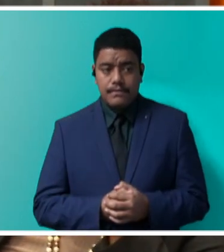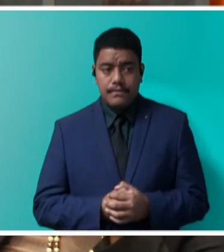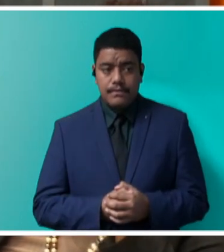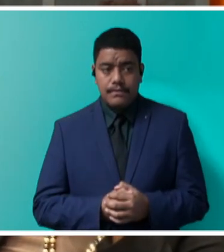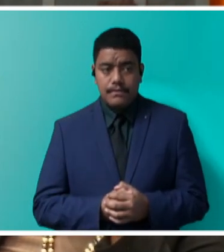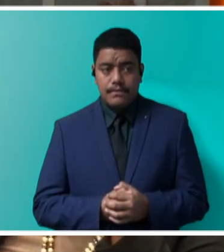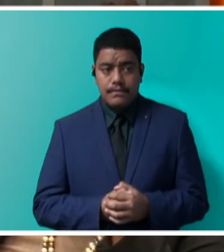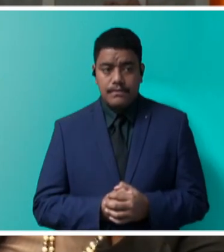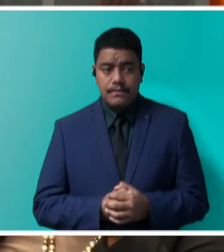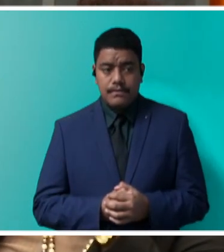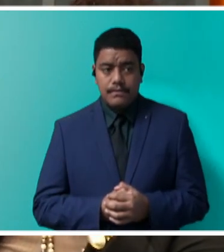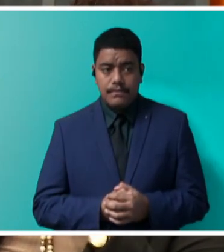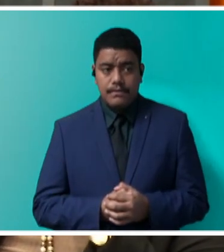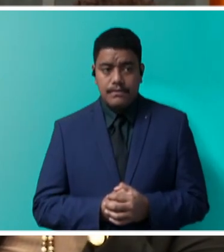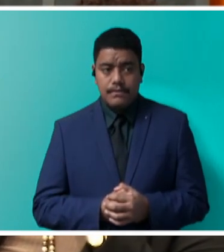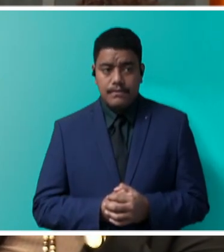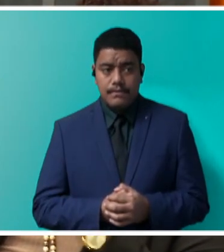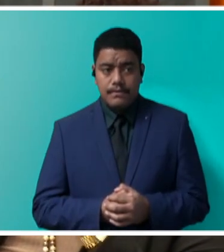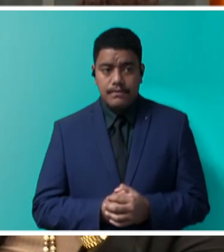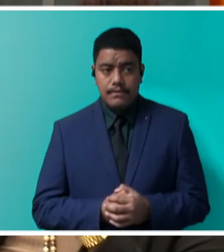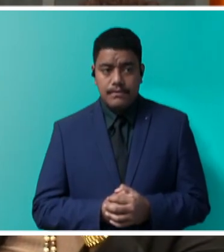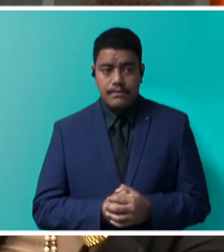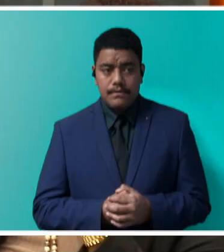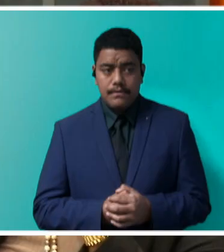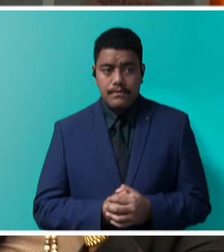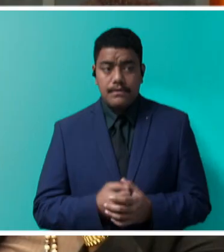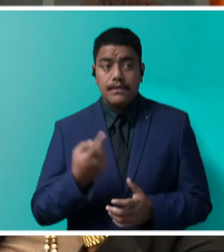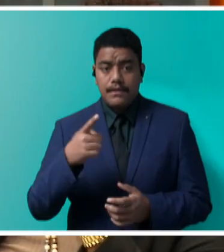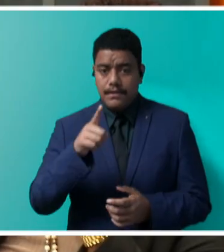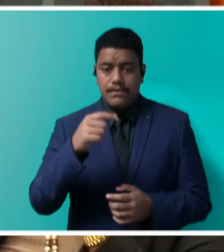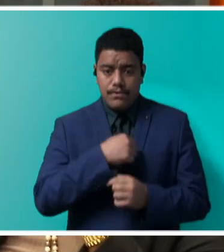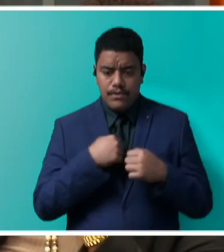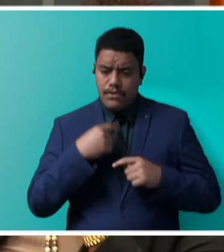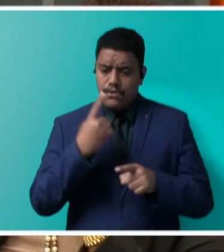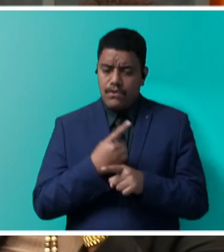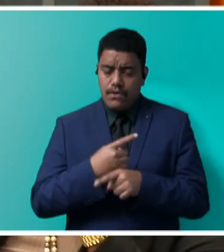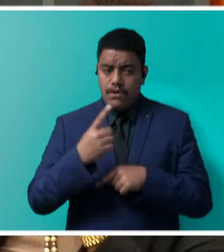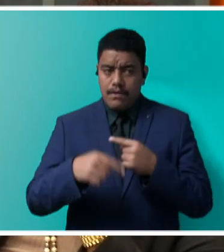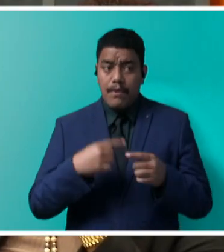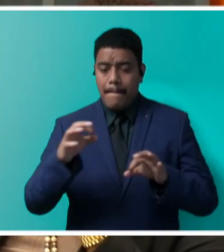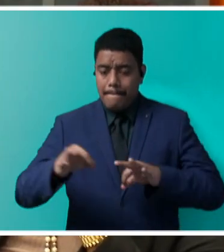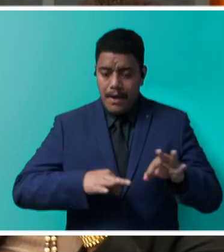And right now, in terms of the plan,